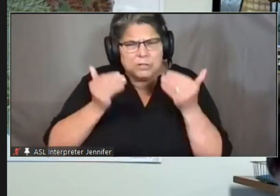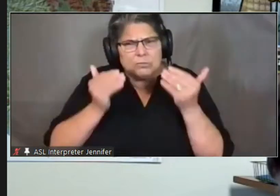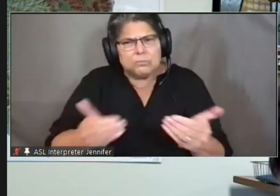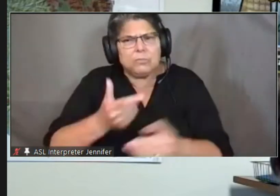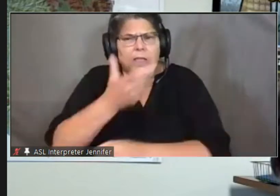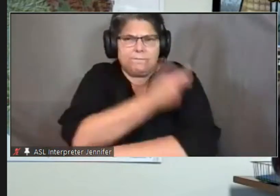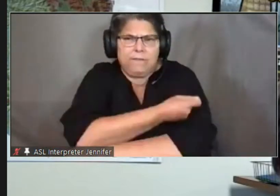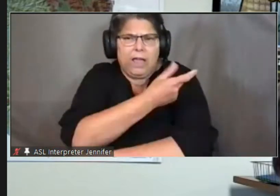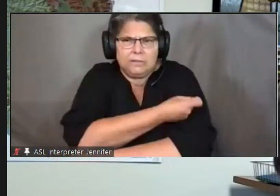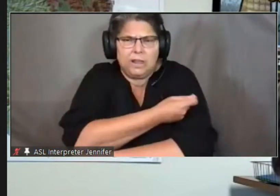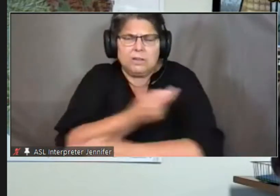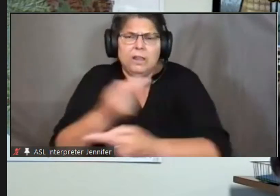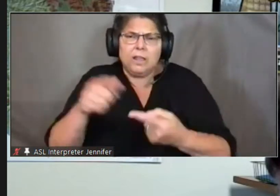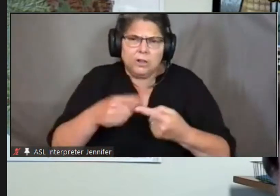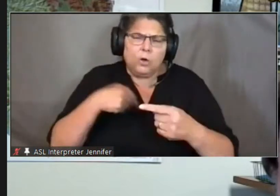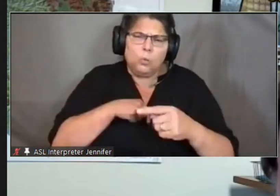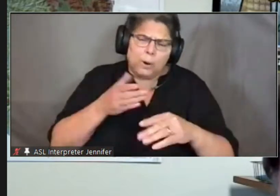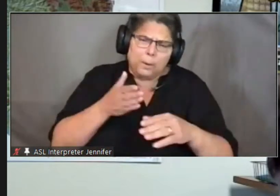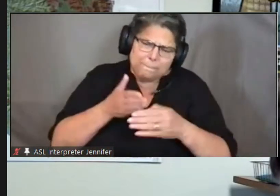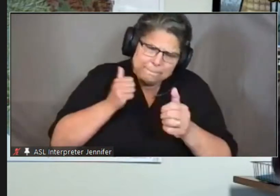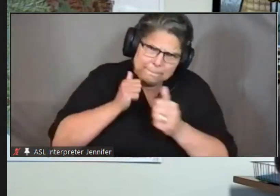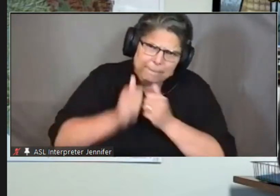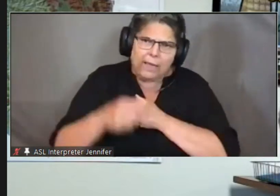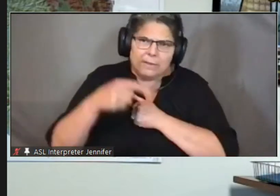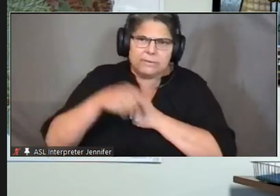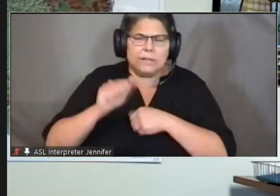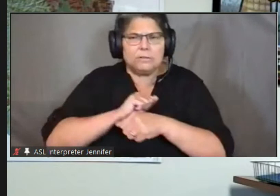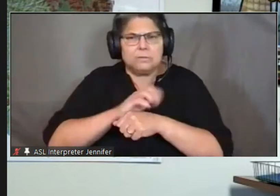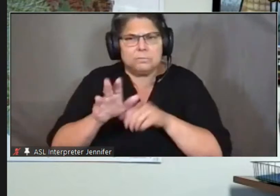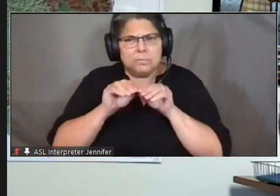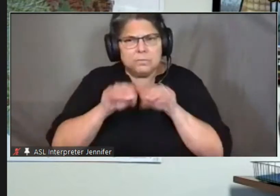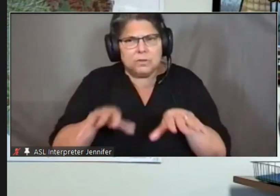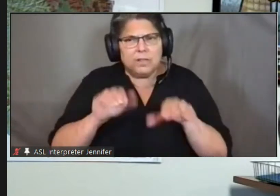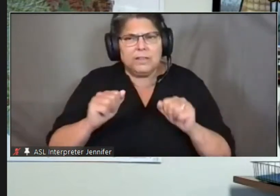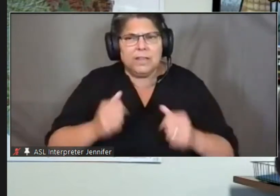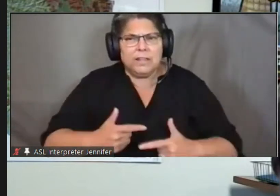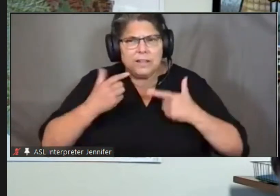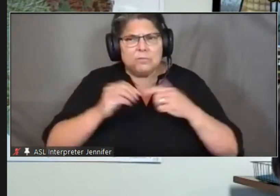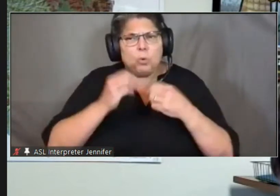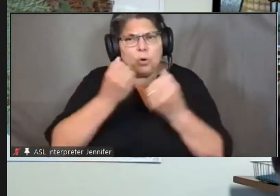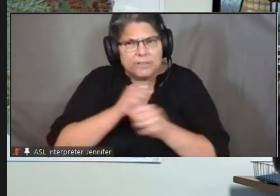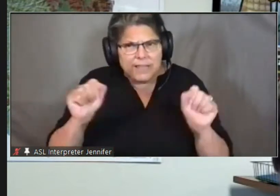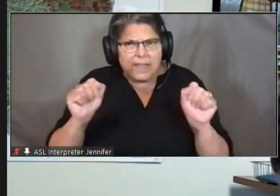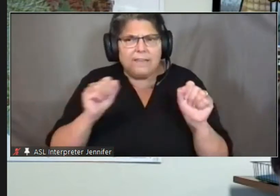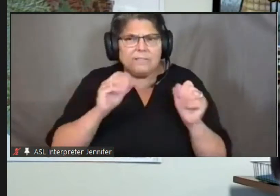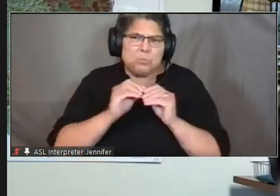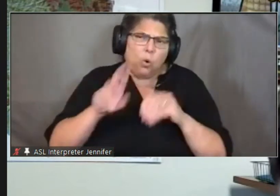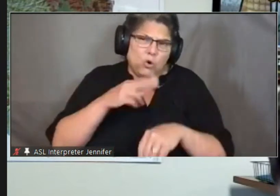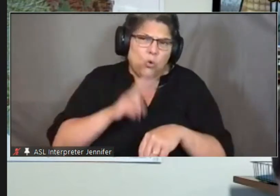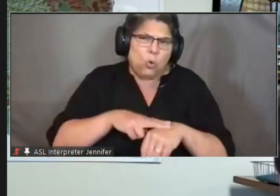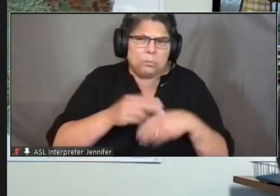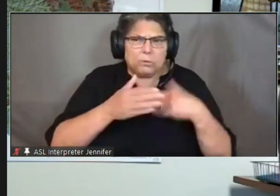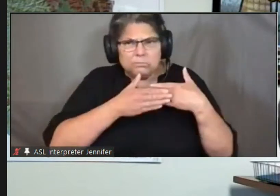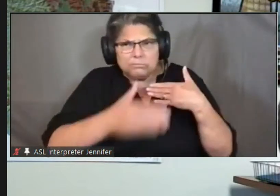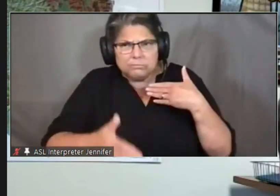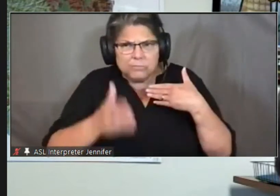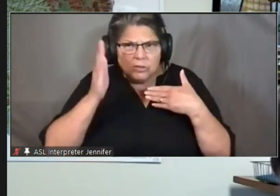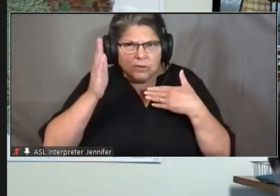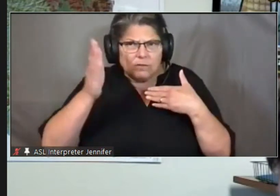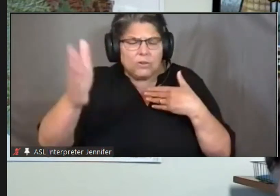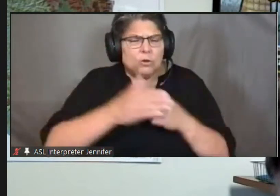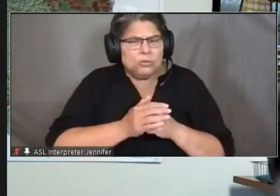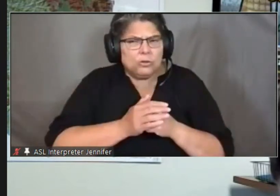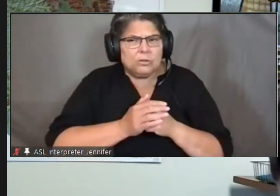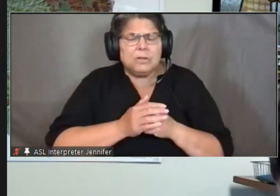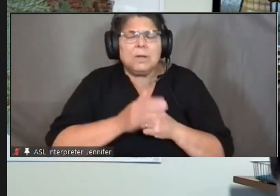beyond this pandemic and live safely and more normally in the future. So get vaccinated. If you have any